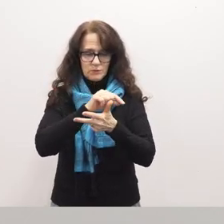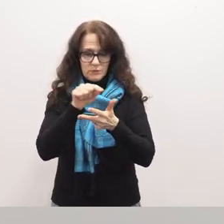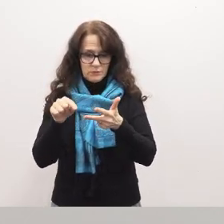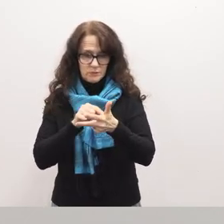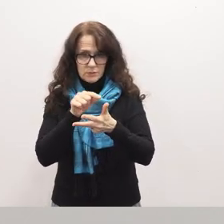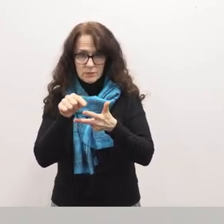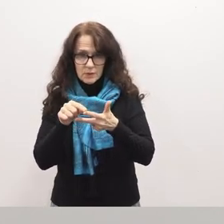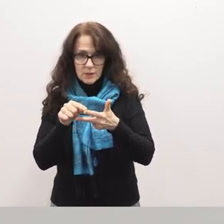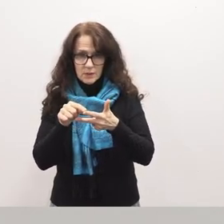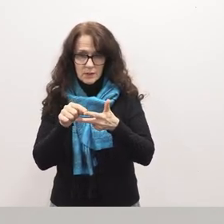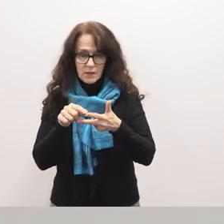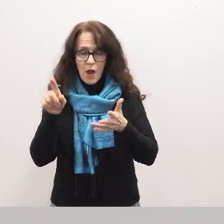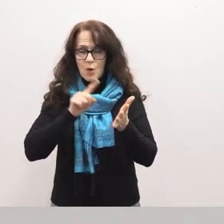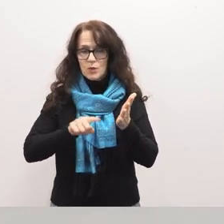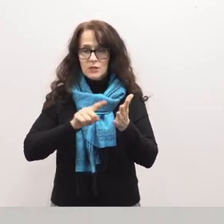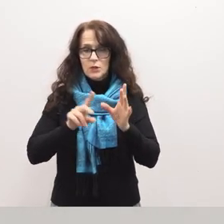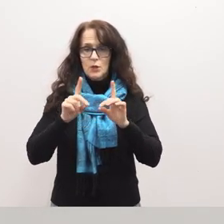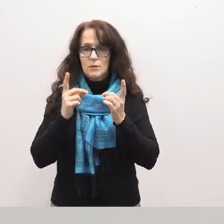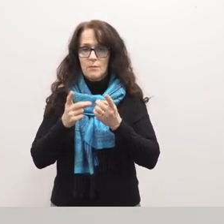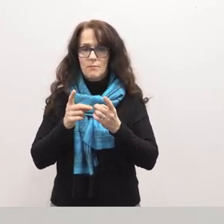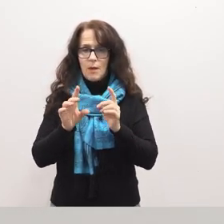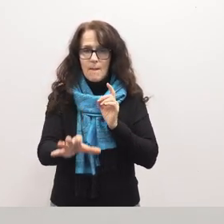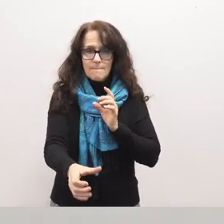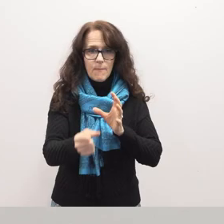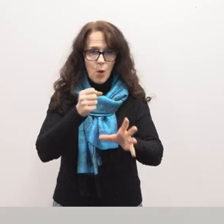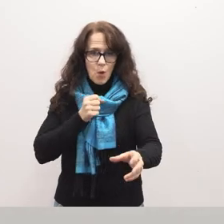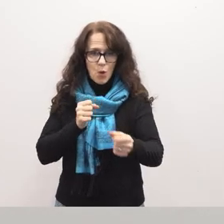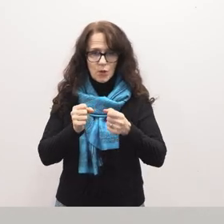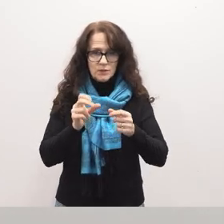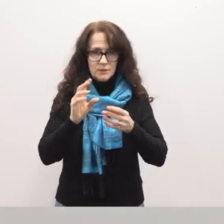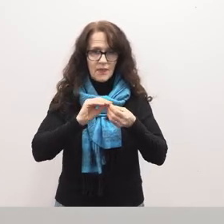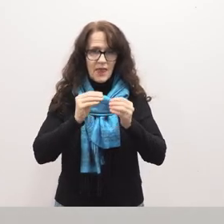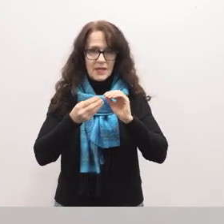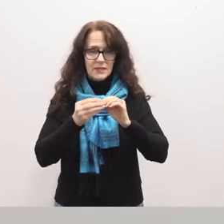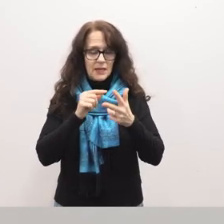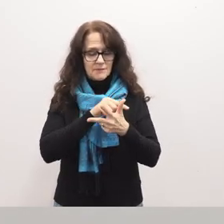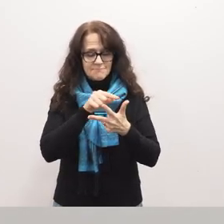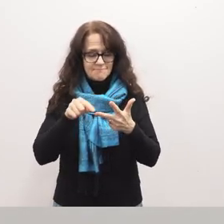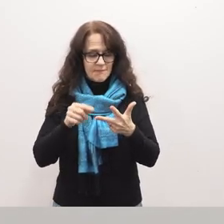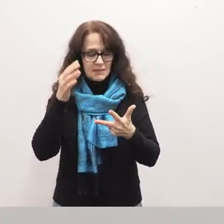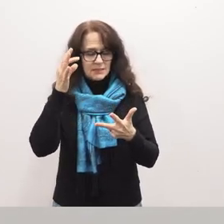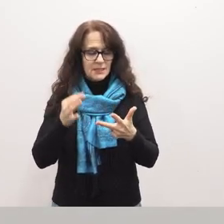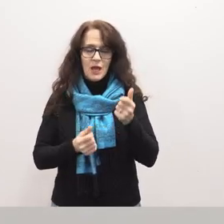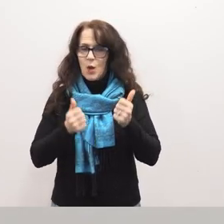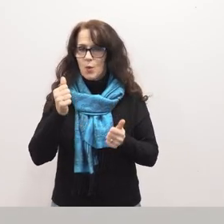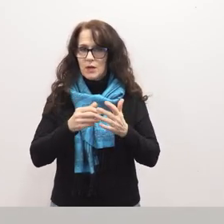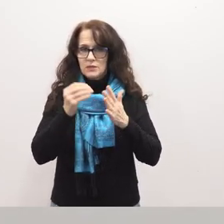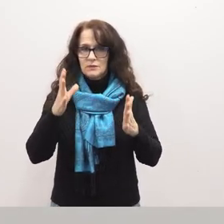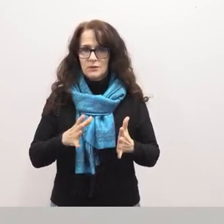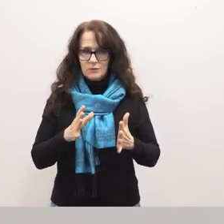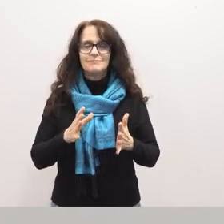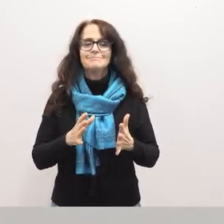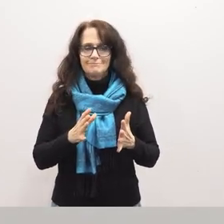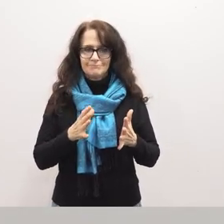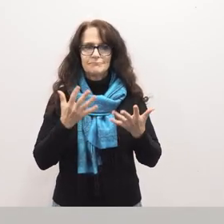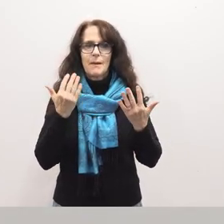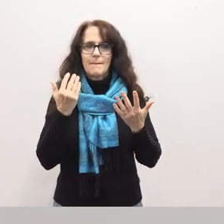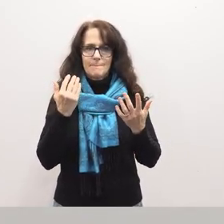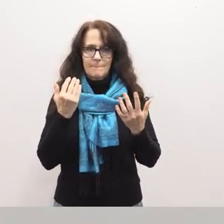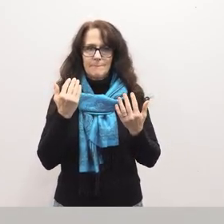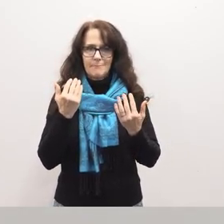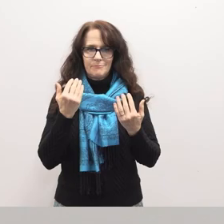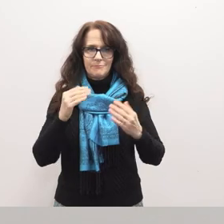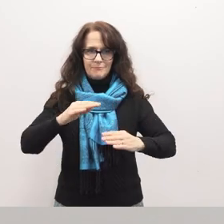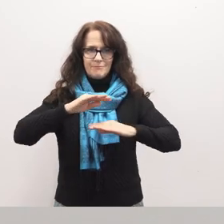they, our research department actually pulls that data and determines which students have met that criteria. That's